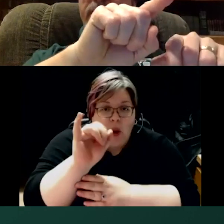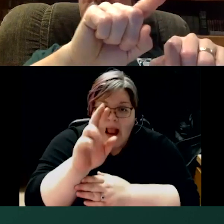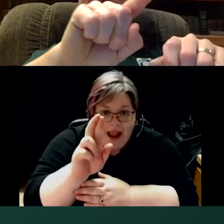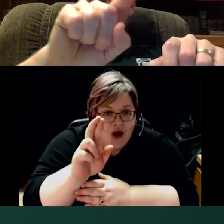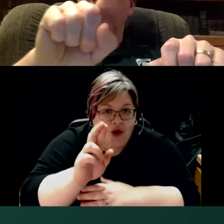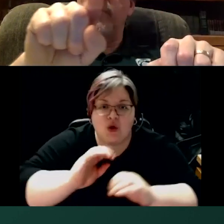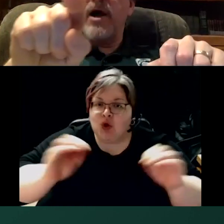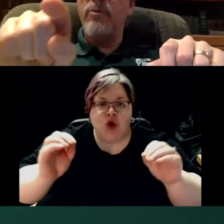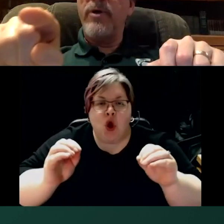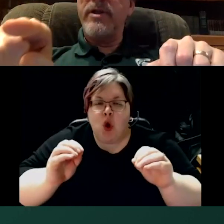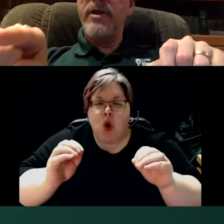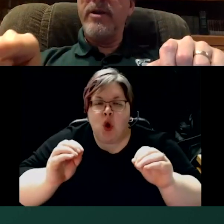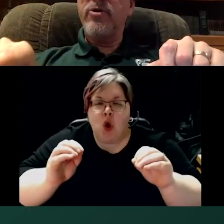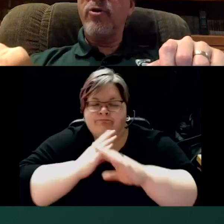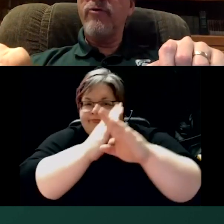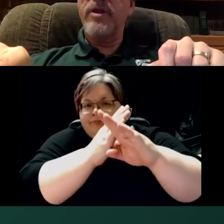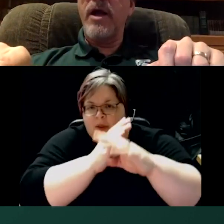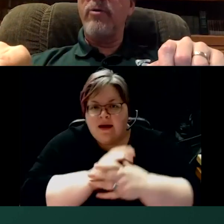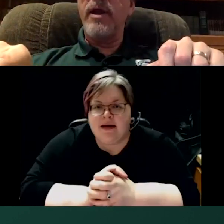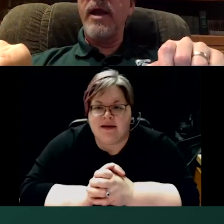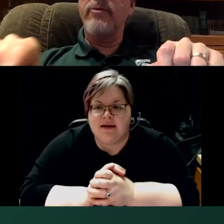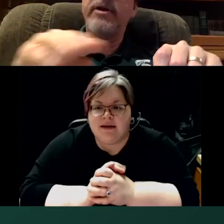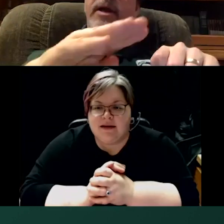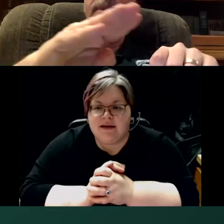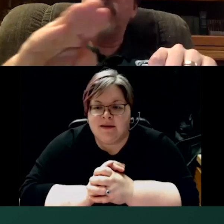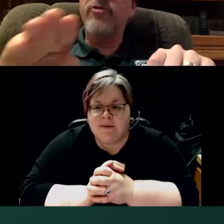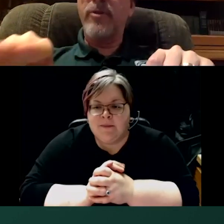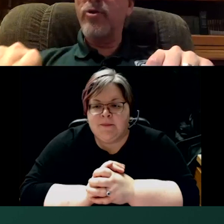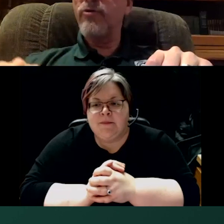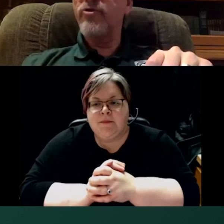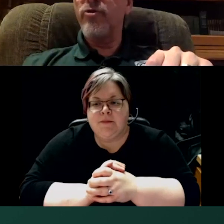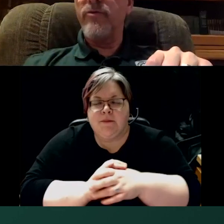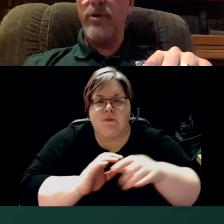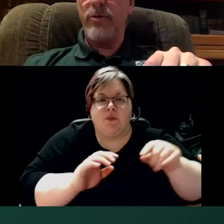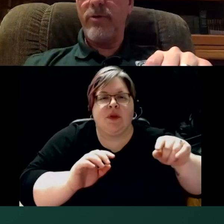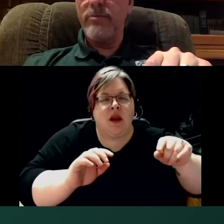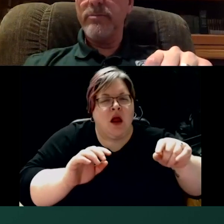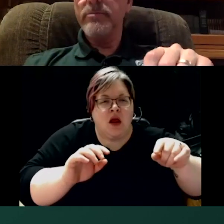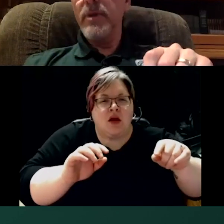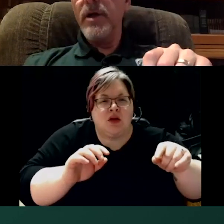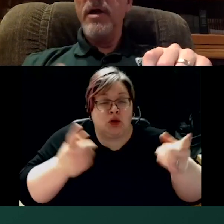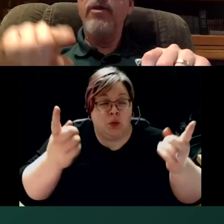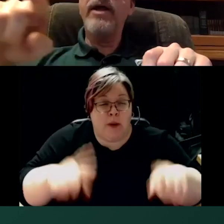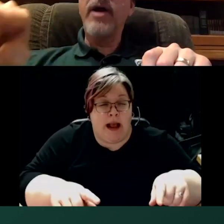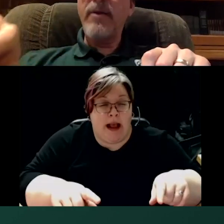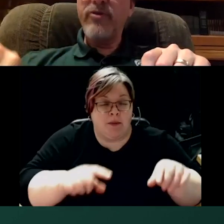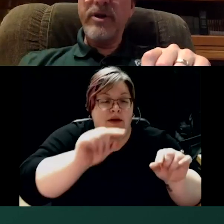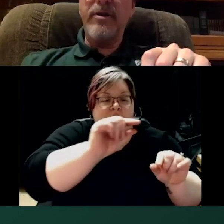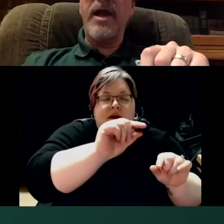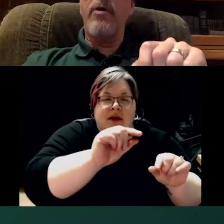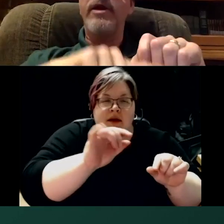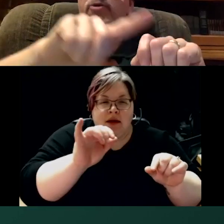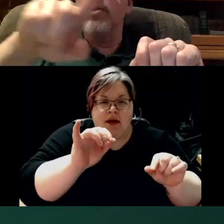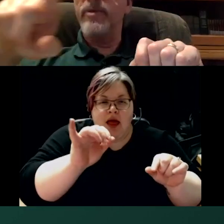object begins to curve down, but it curves down at a rate that matches the curvature of the Earth. That object